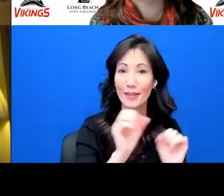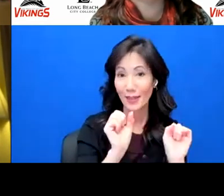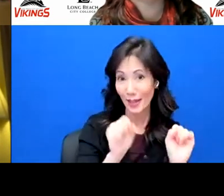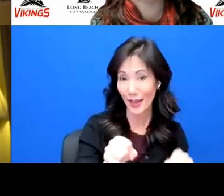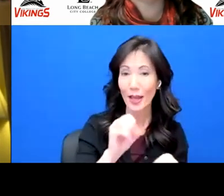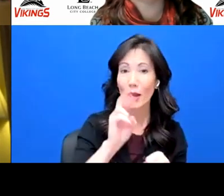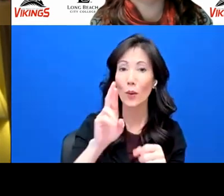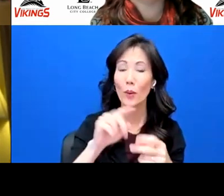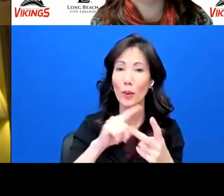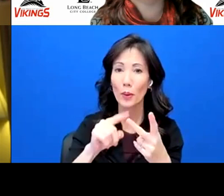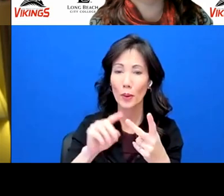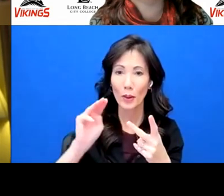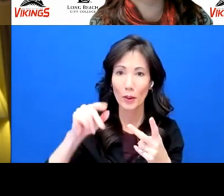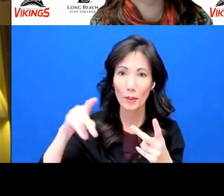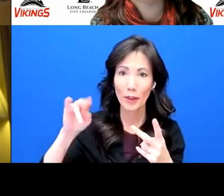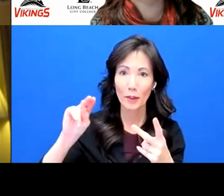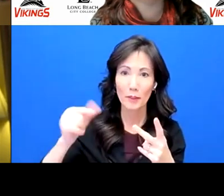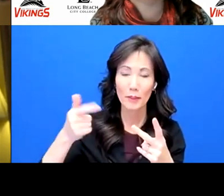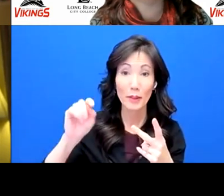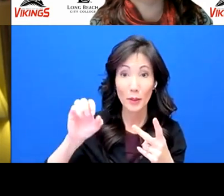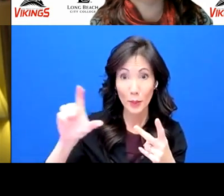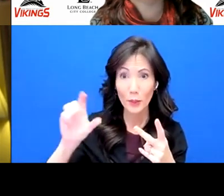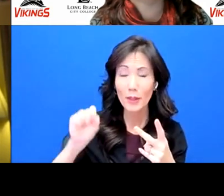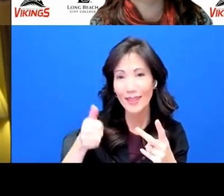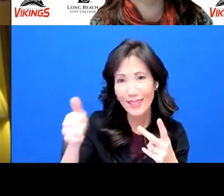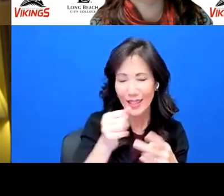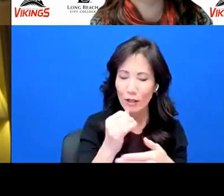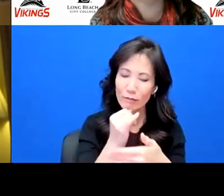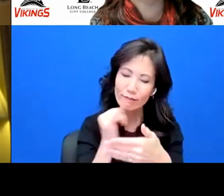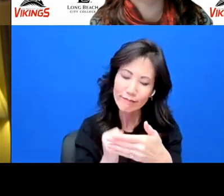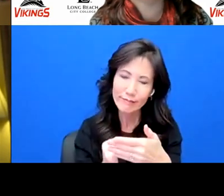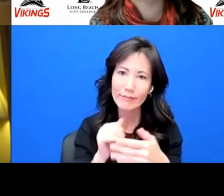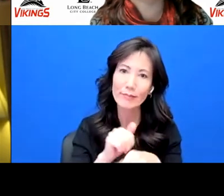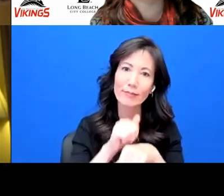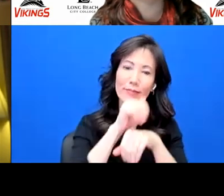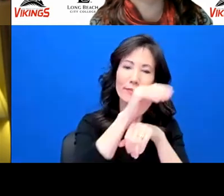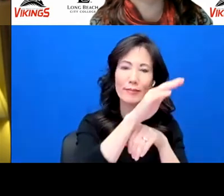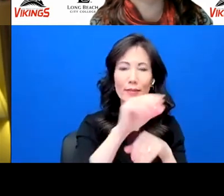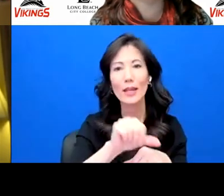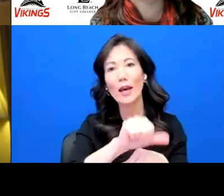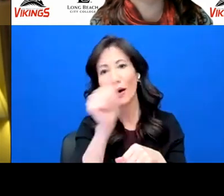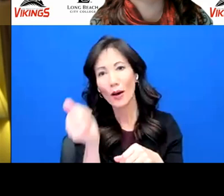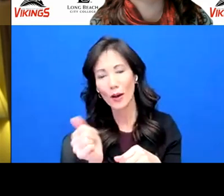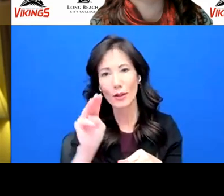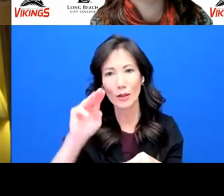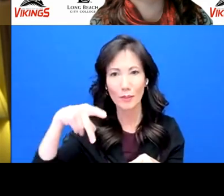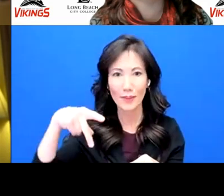submit an alternate map. Thank you so much for your attendance. We